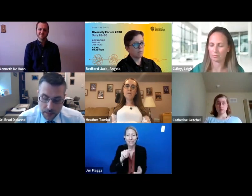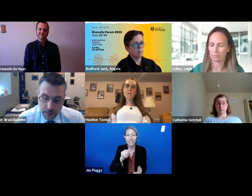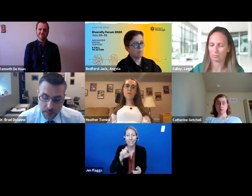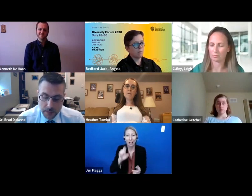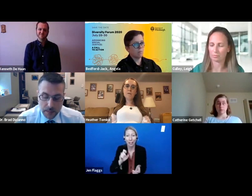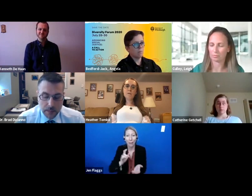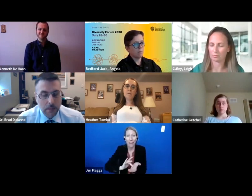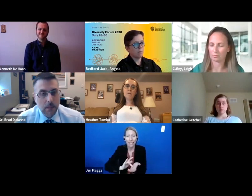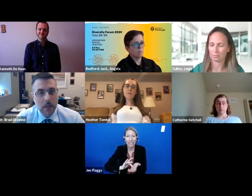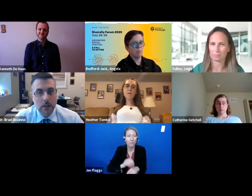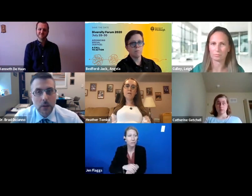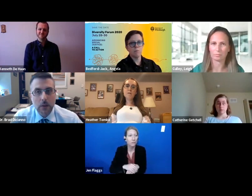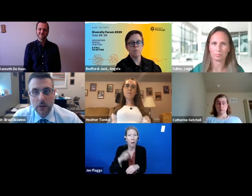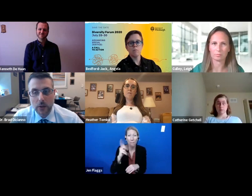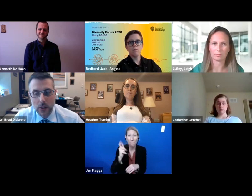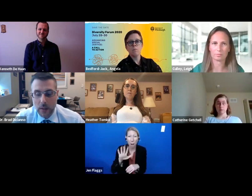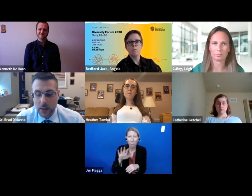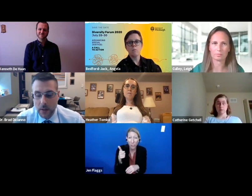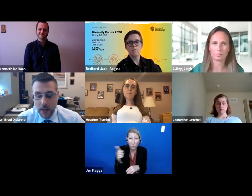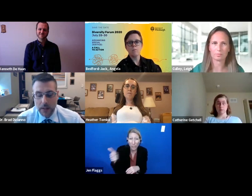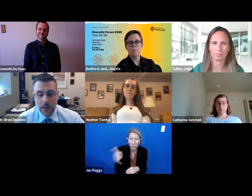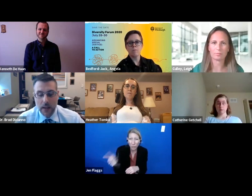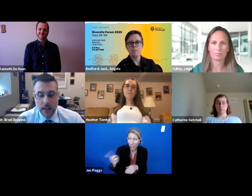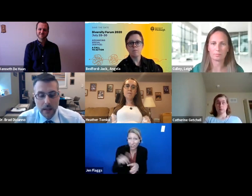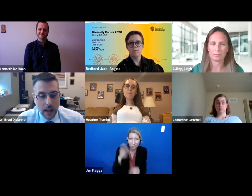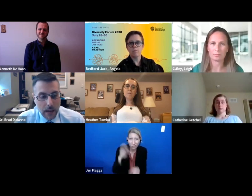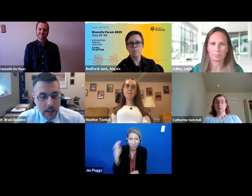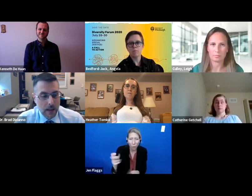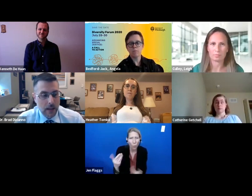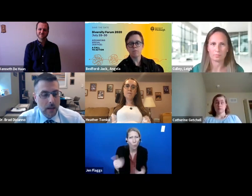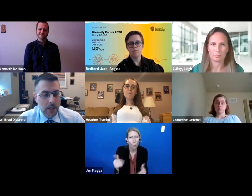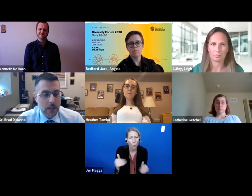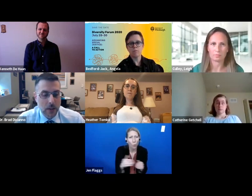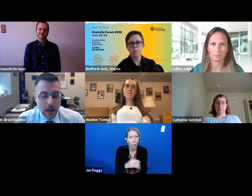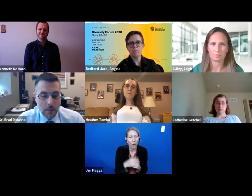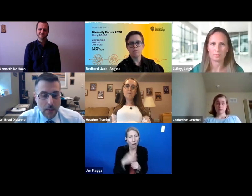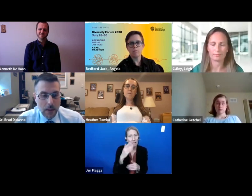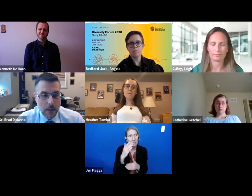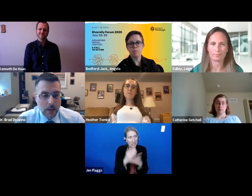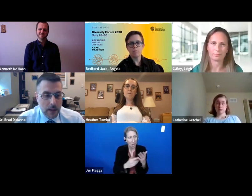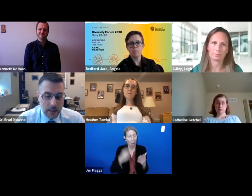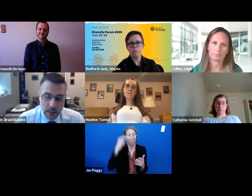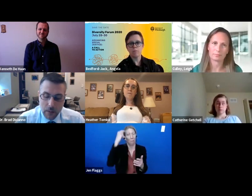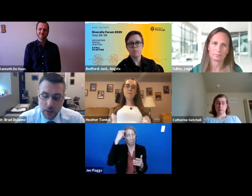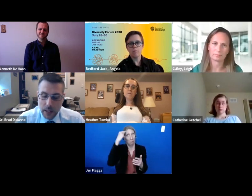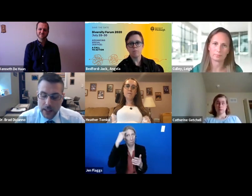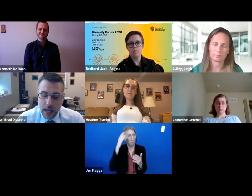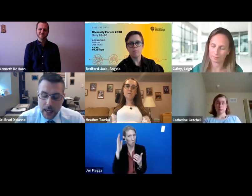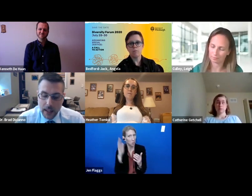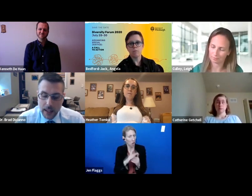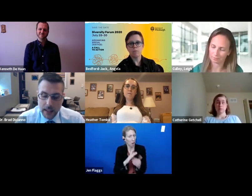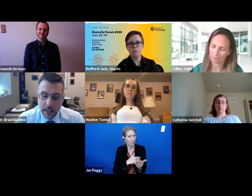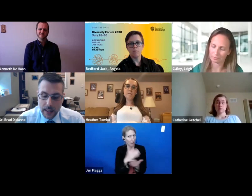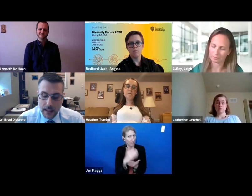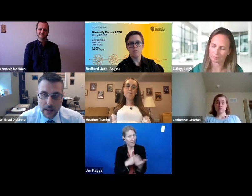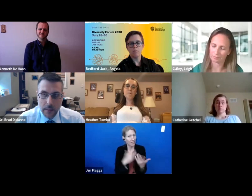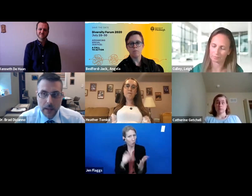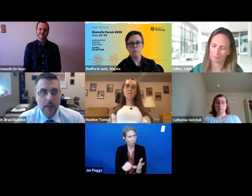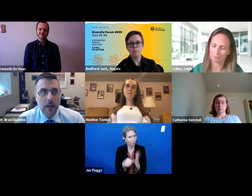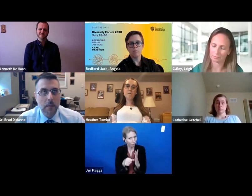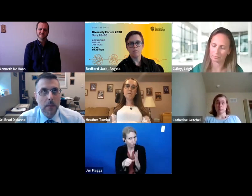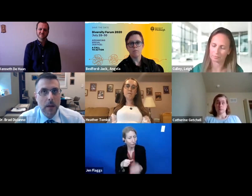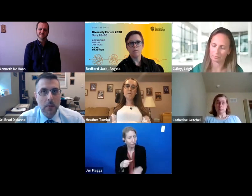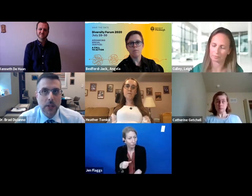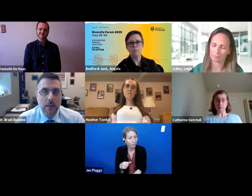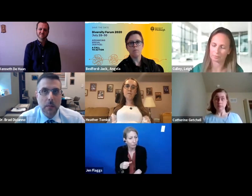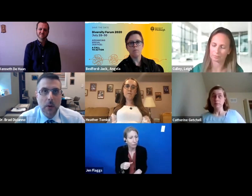transportation. So those are just some of the things that I think come to the top of things that I would like to highlight. And I